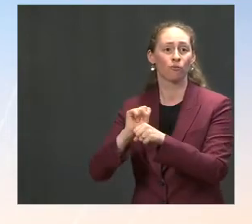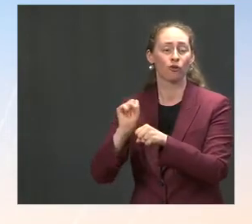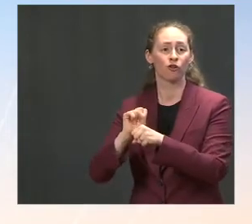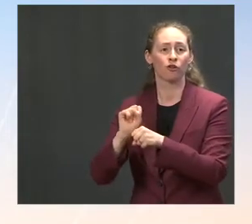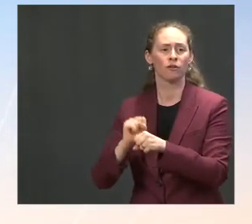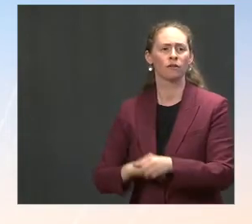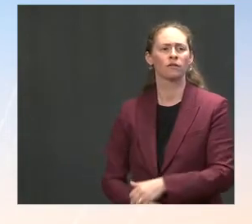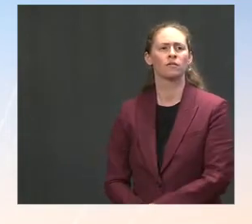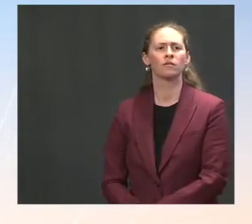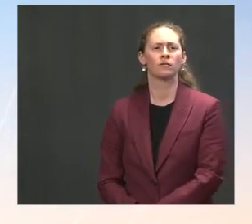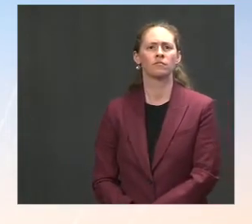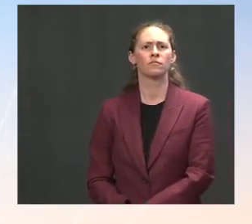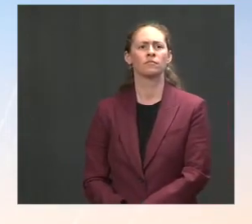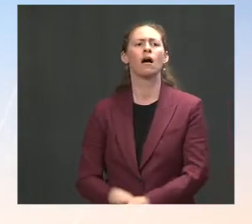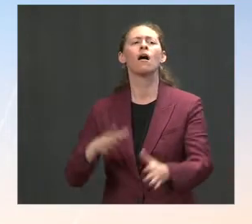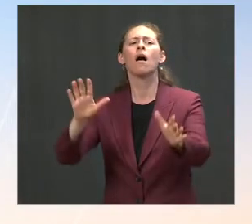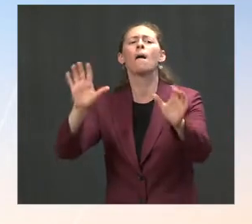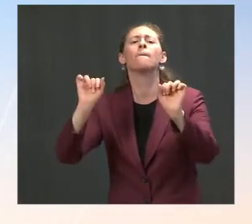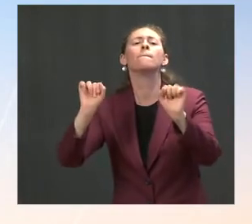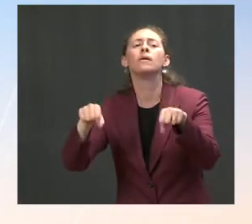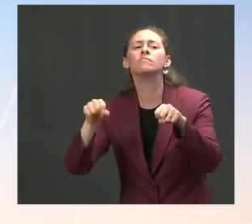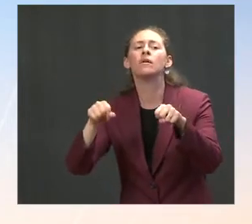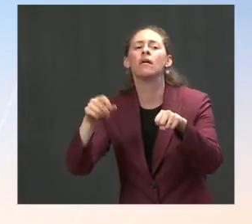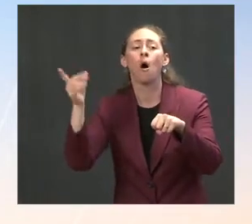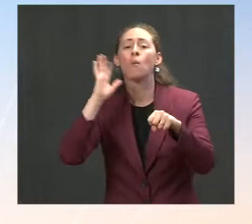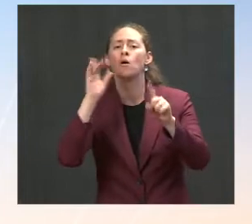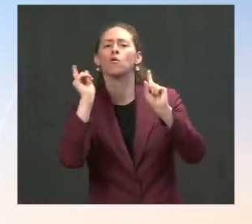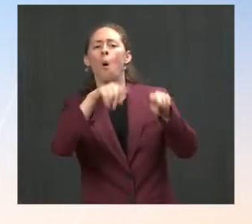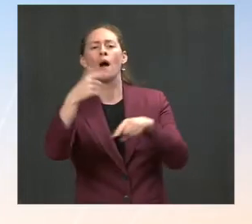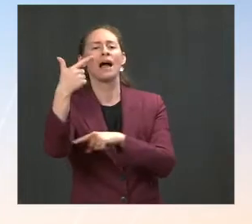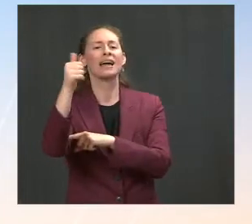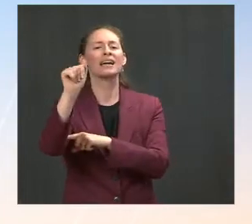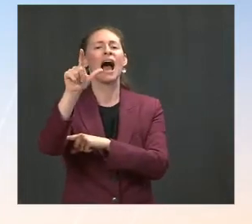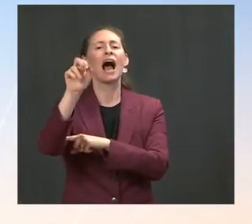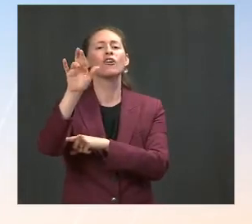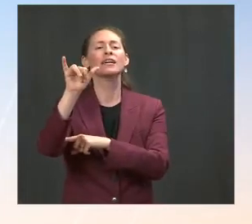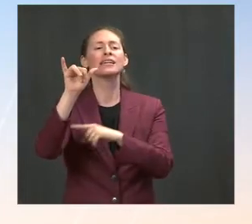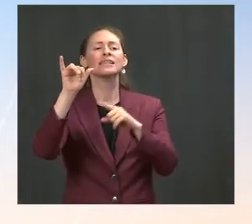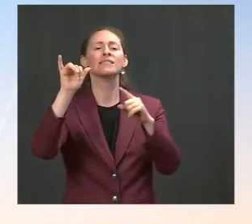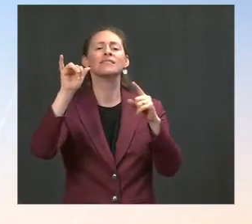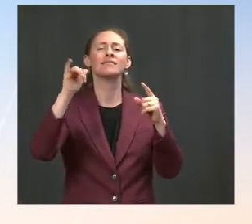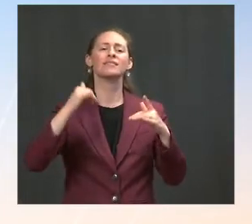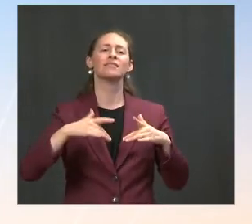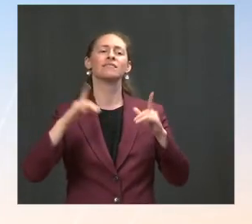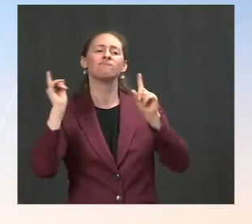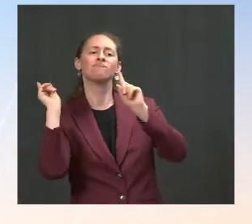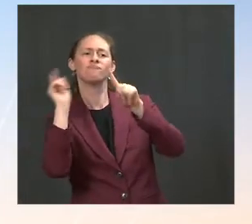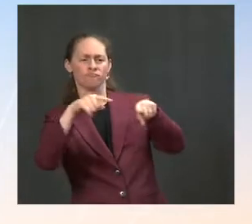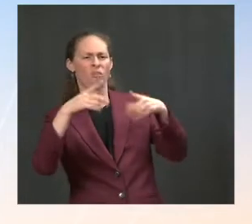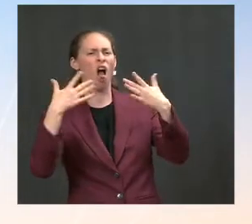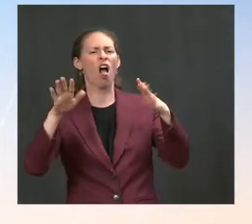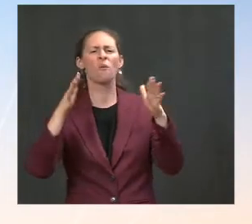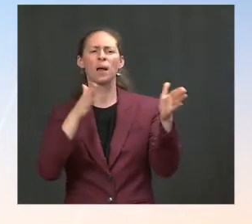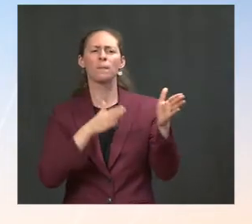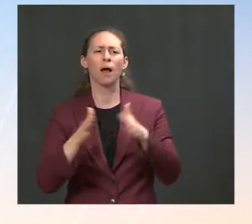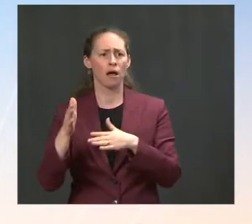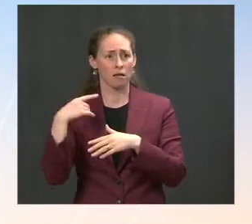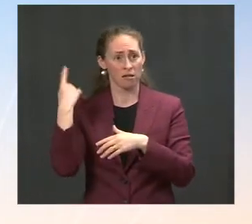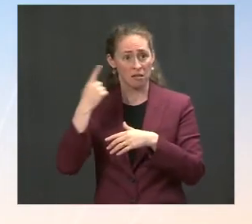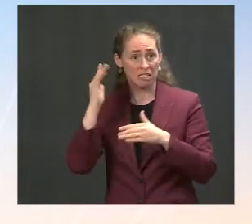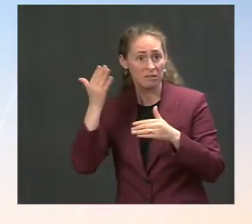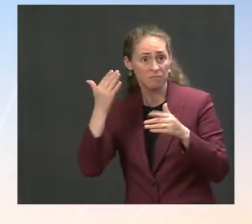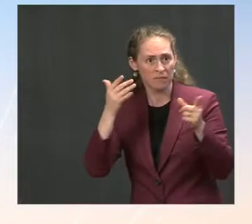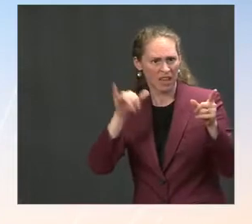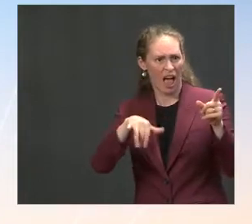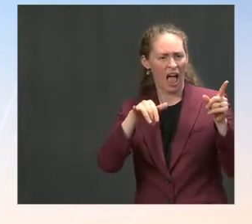is attending gallery events that had been prior planned and announced. There could be prospective buyers there. He's